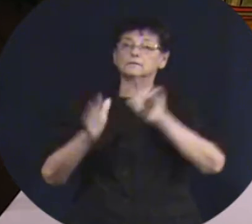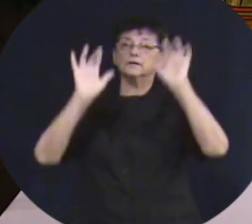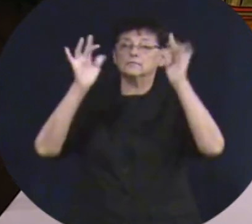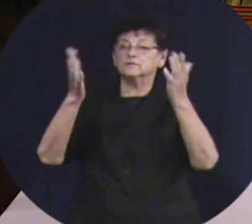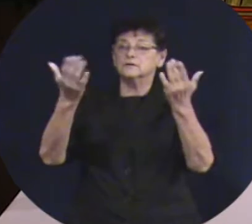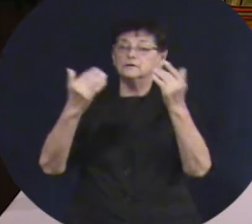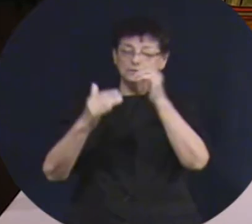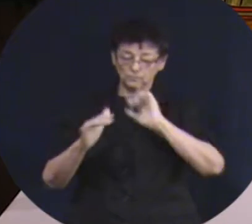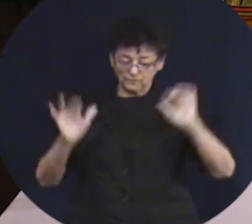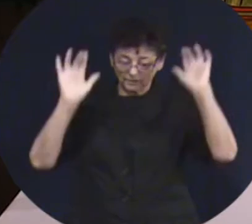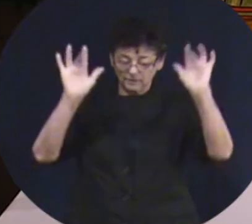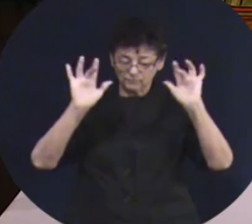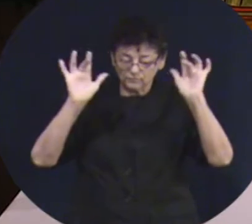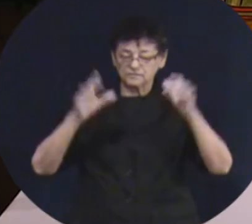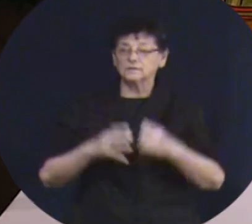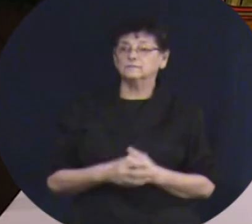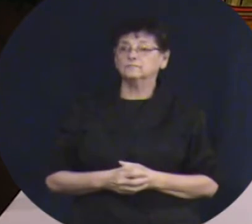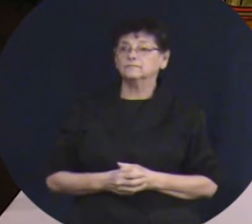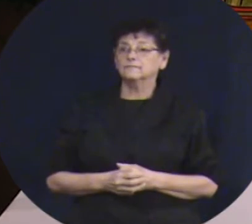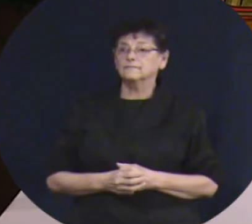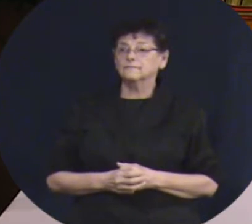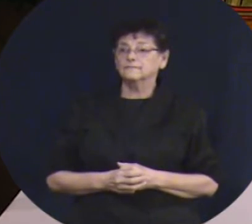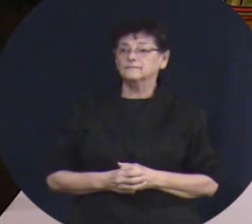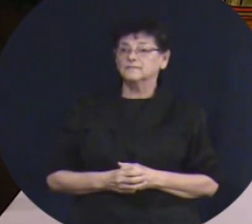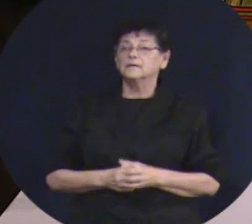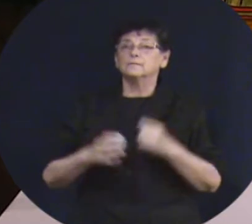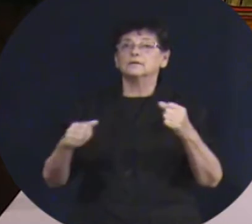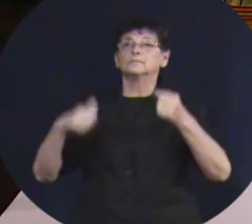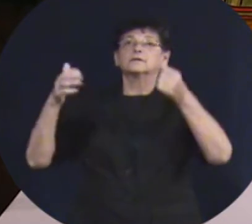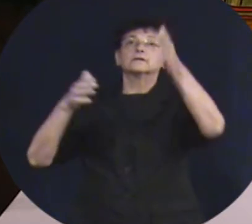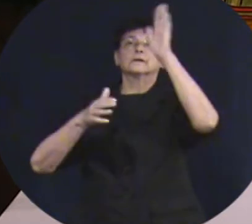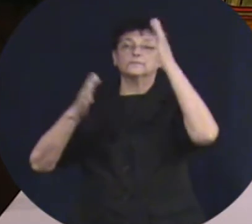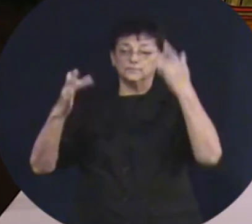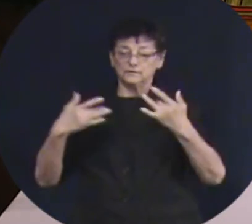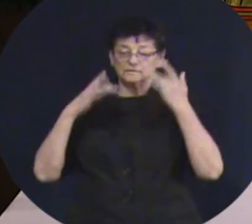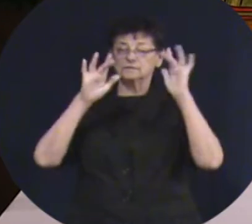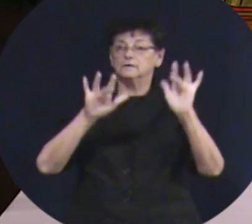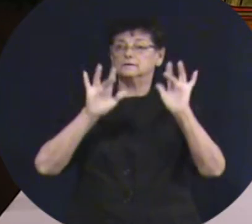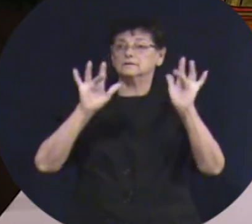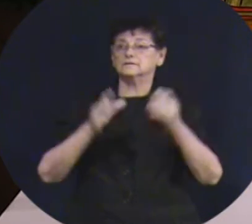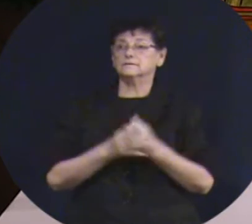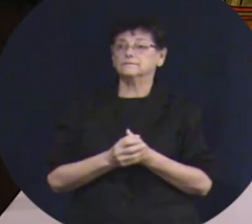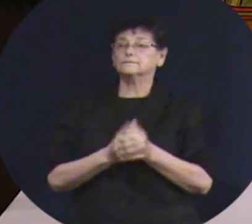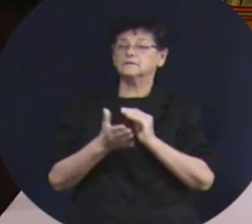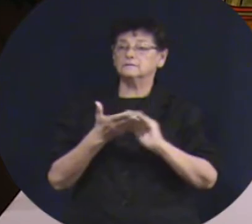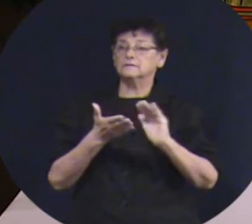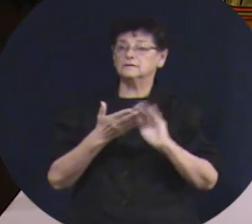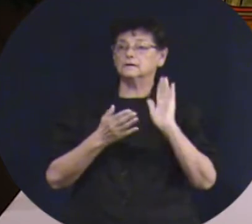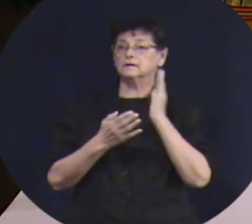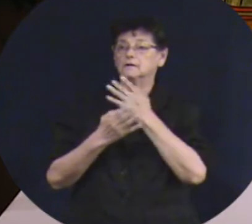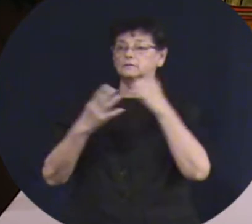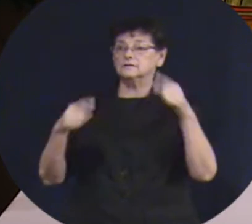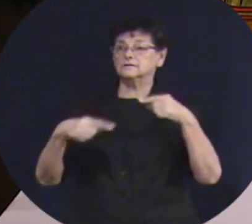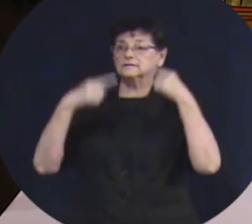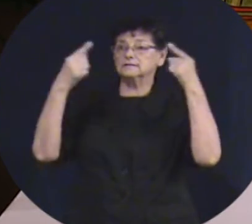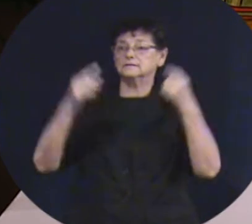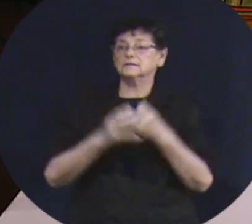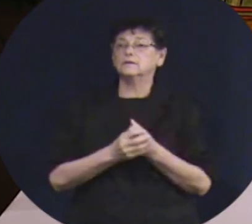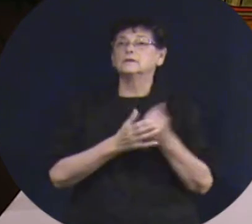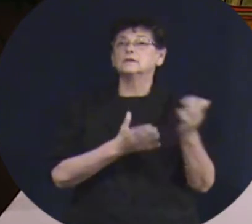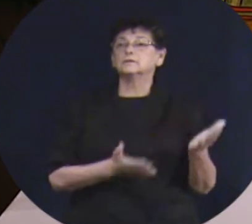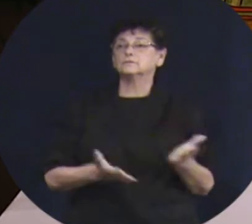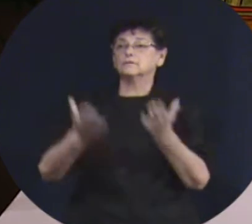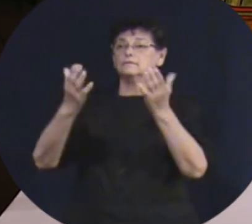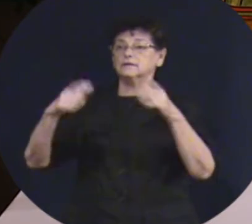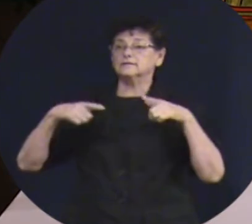have mercy. Lord, have mercy. May Almighty God have mercy on us, forgive us our sins, and